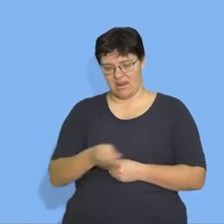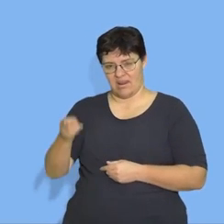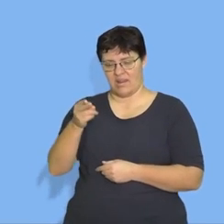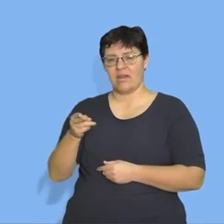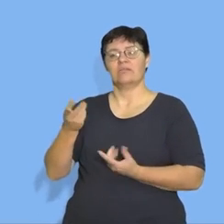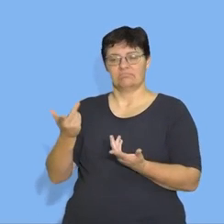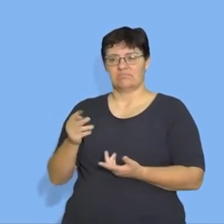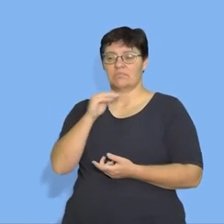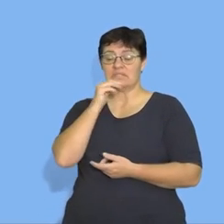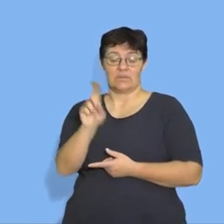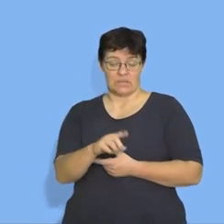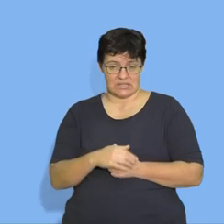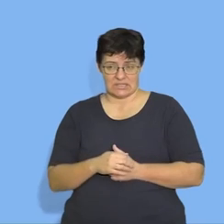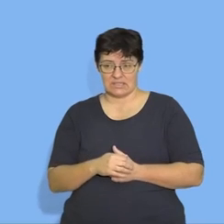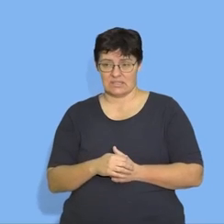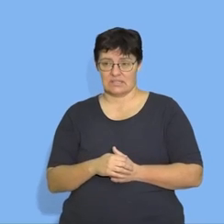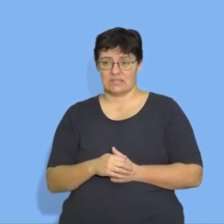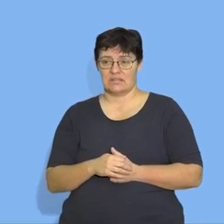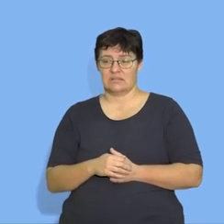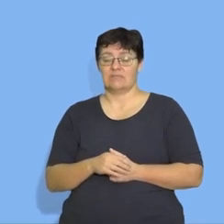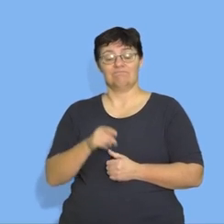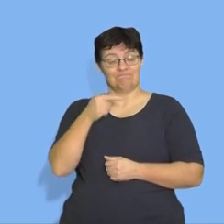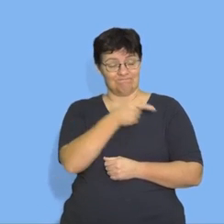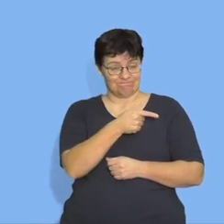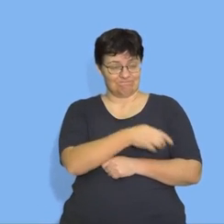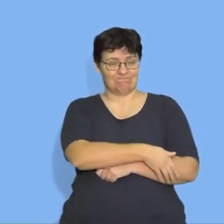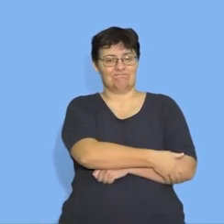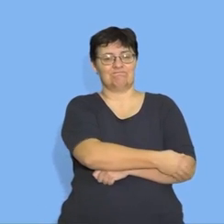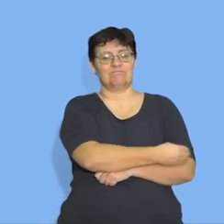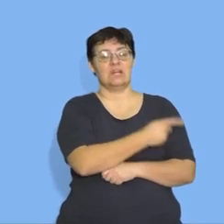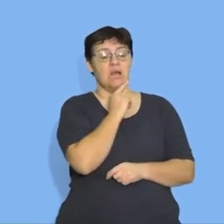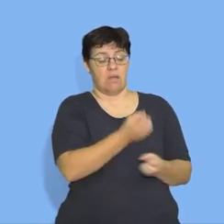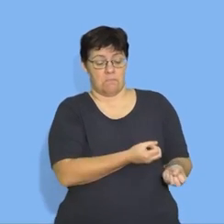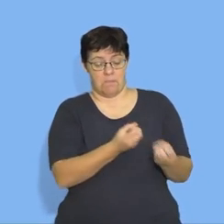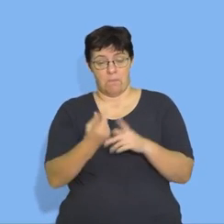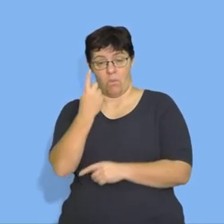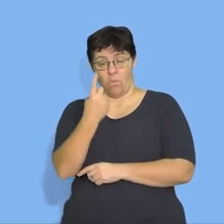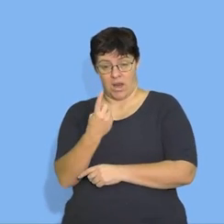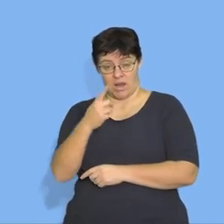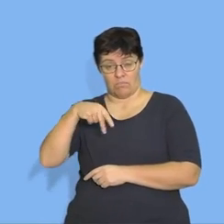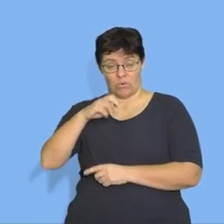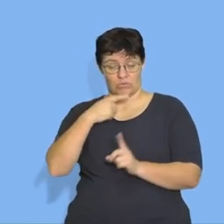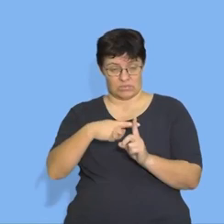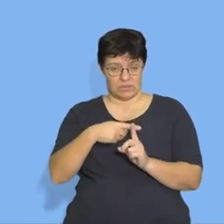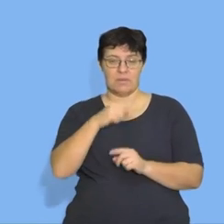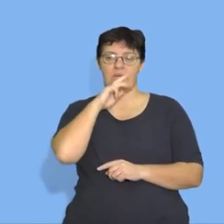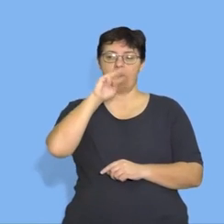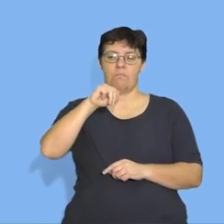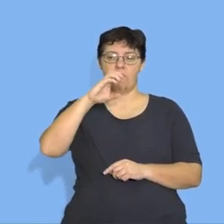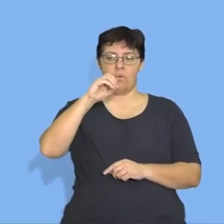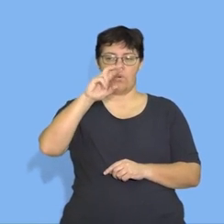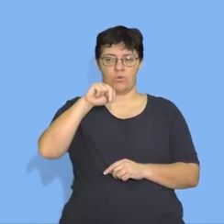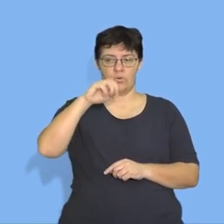what we are saying is that according to this, an acid that donates 1 proton is called monoprotic. So the